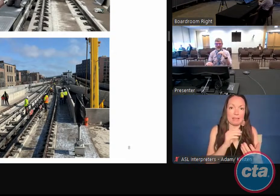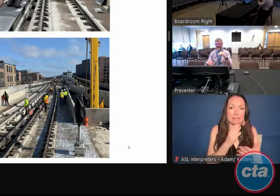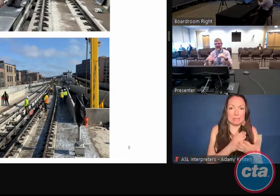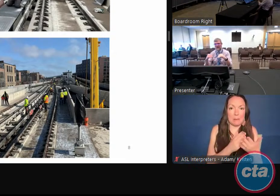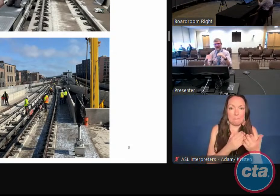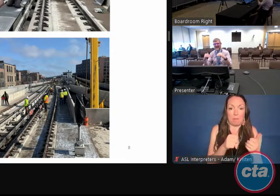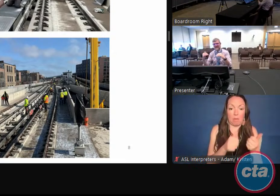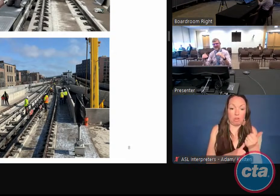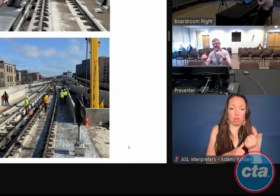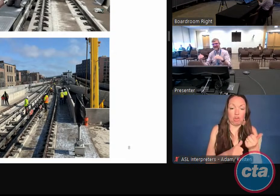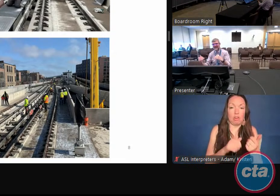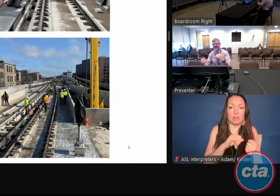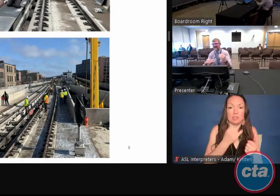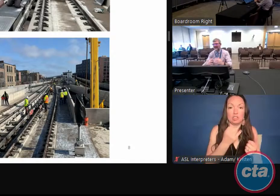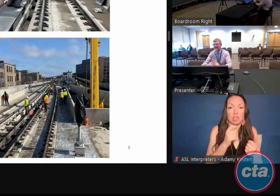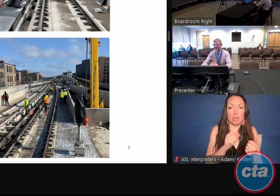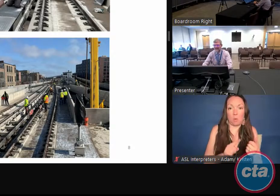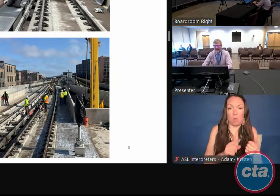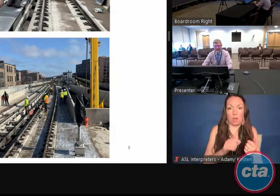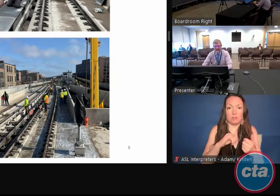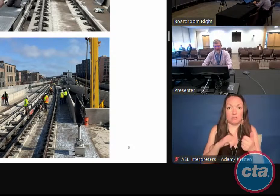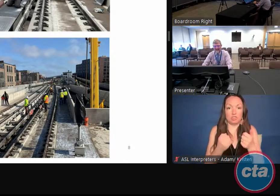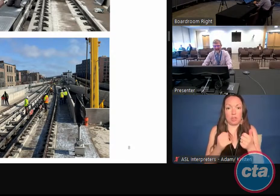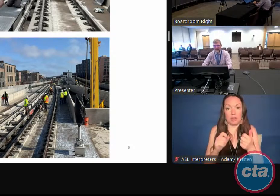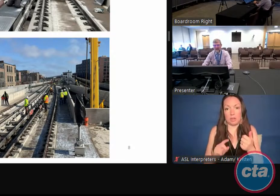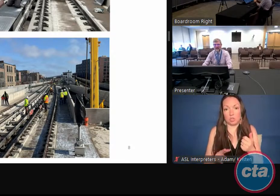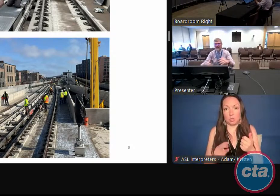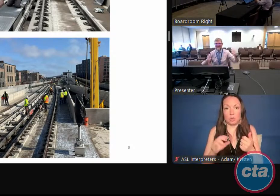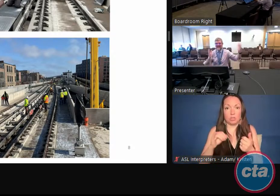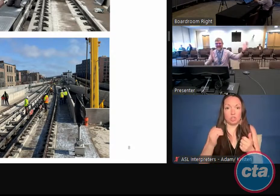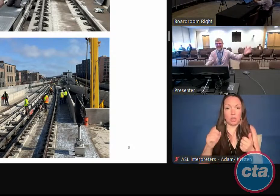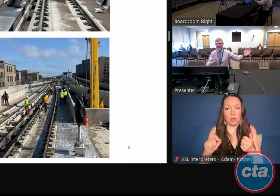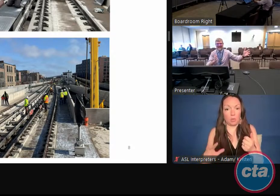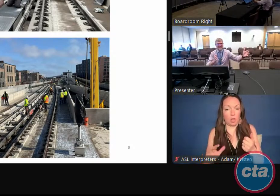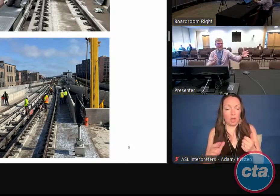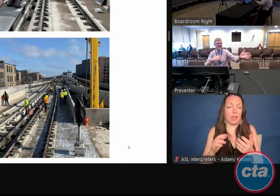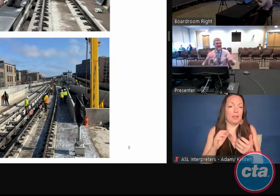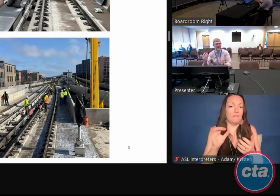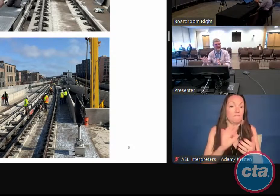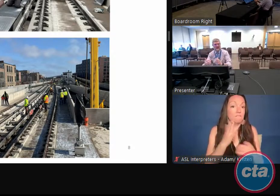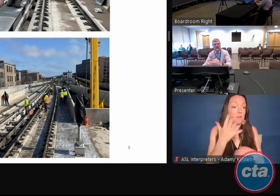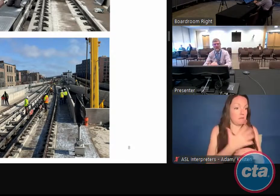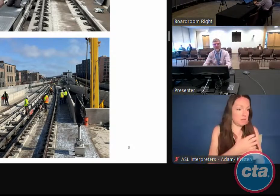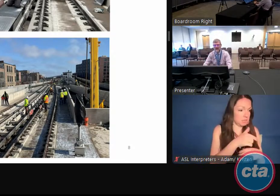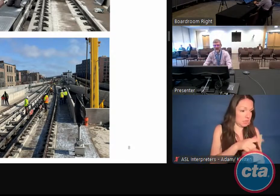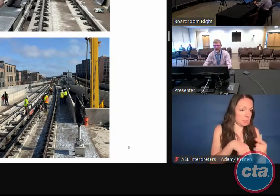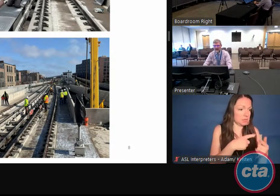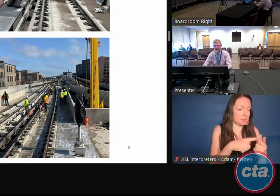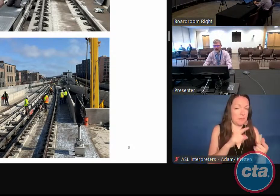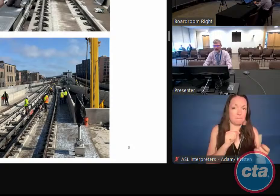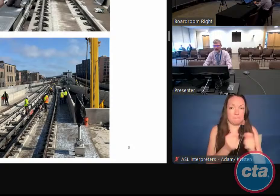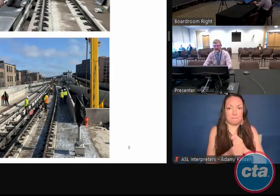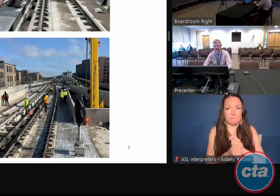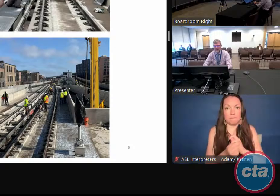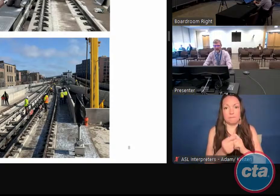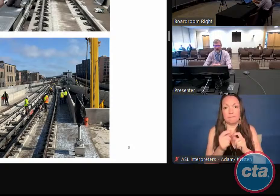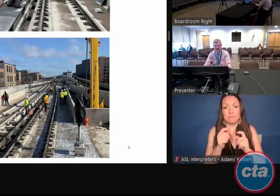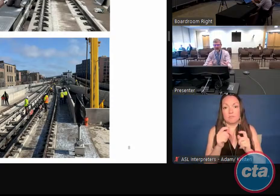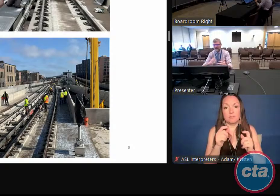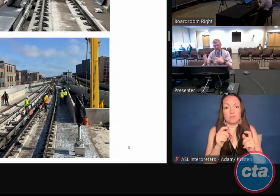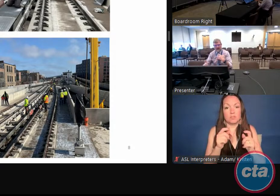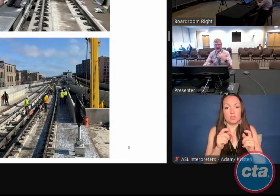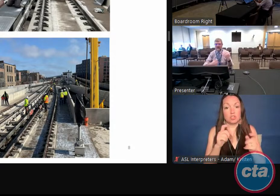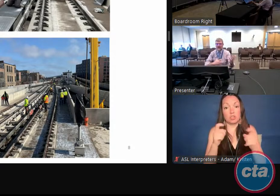was J.1, .2, and like it was crazy. And they were like 5 days like this. And then we'd phase change over. And as challenging as that was for